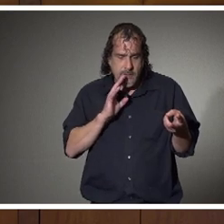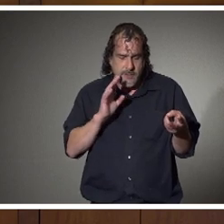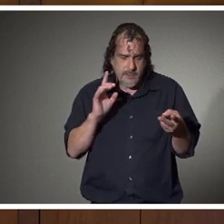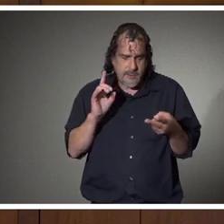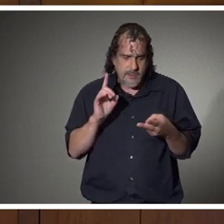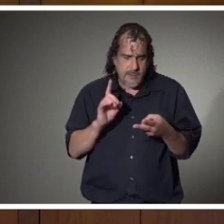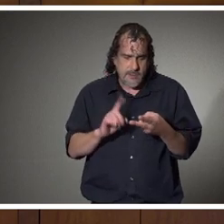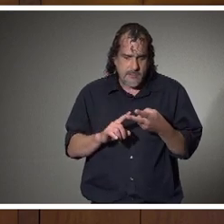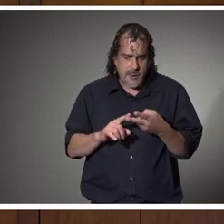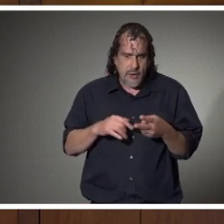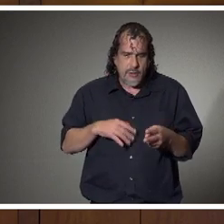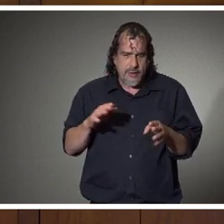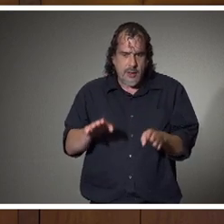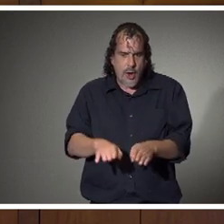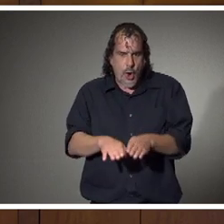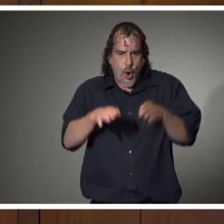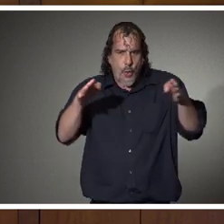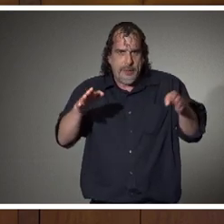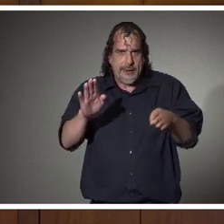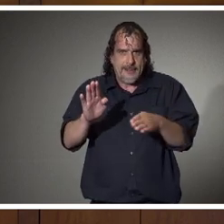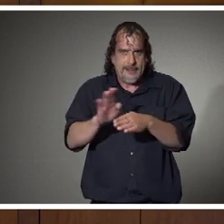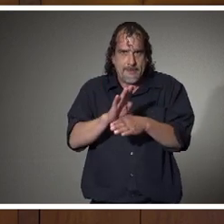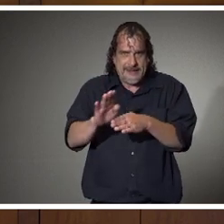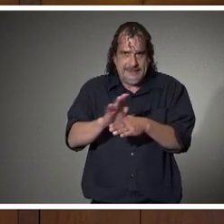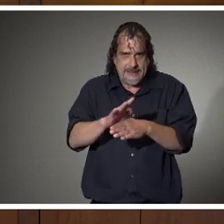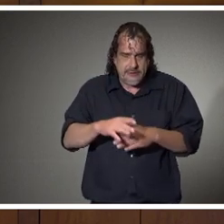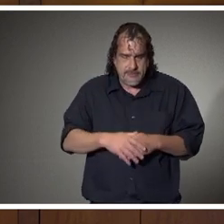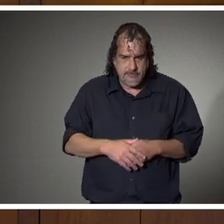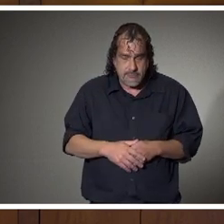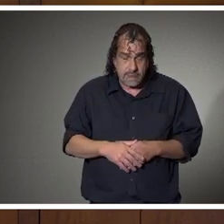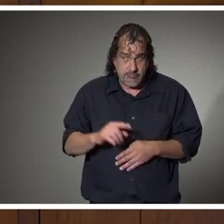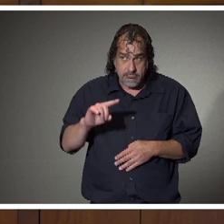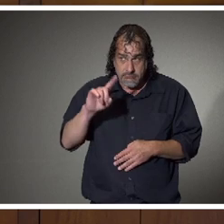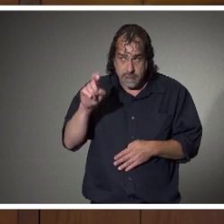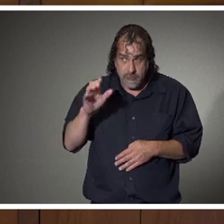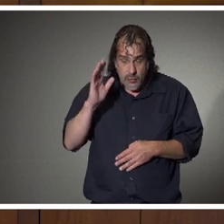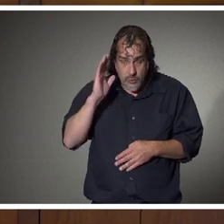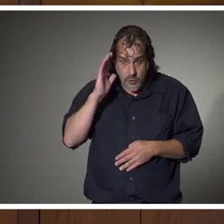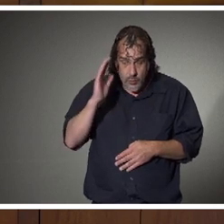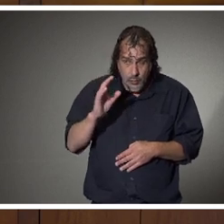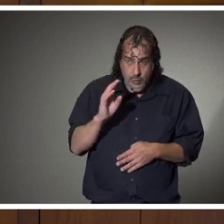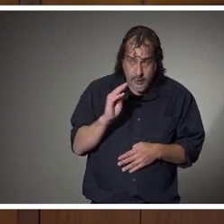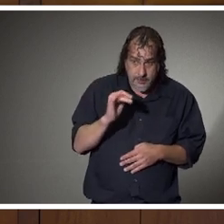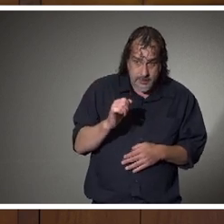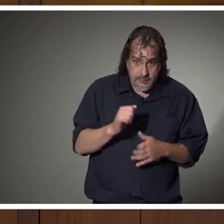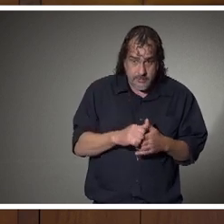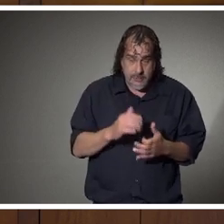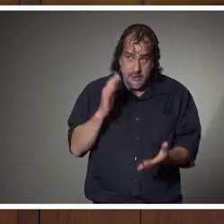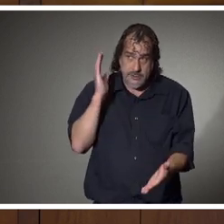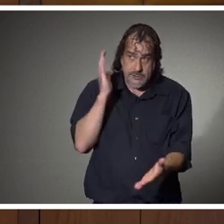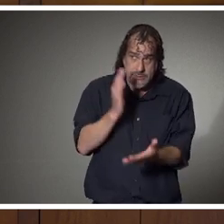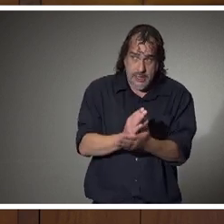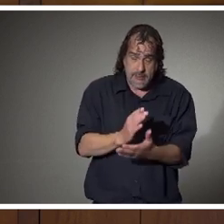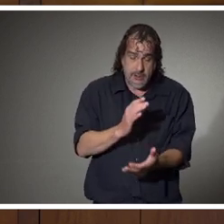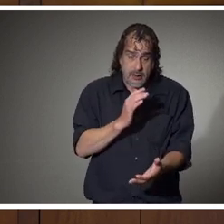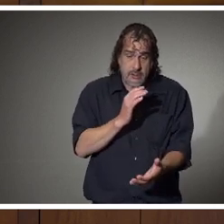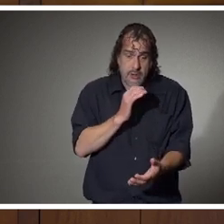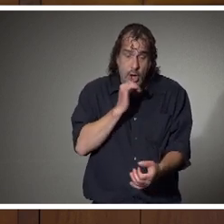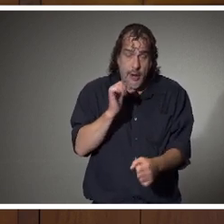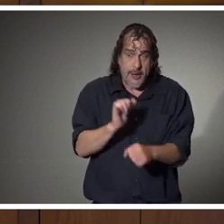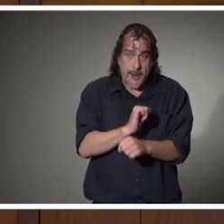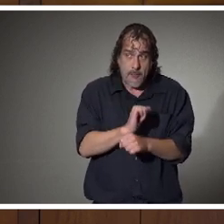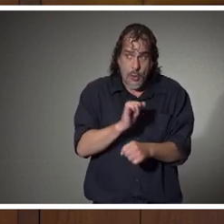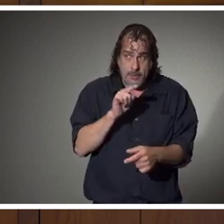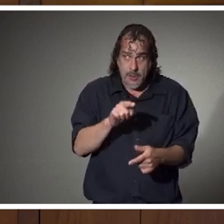opening businesses. One of them is, will Mississippi cut off unemployment benefits for people